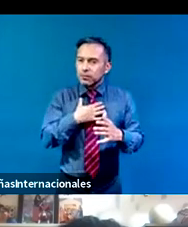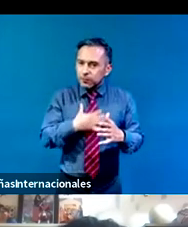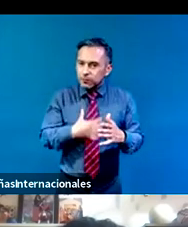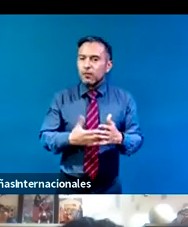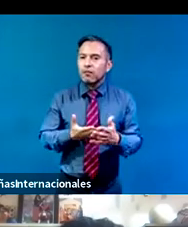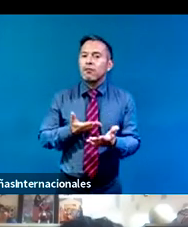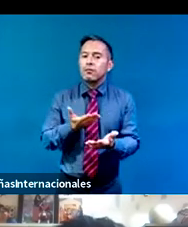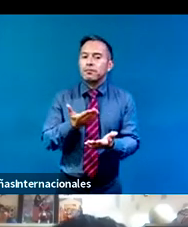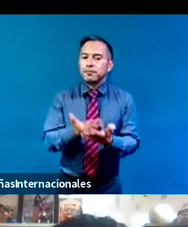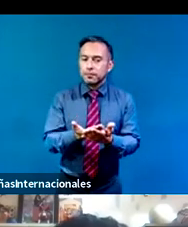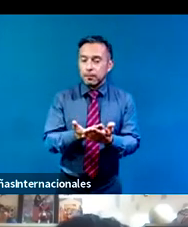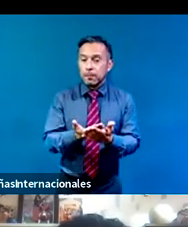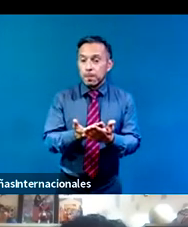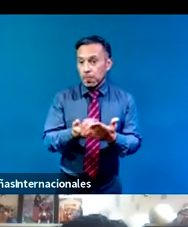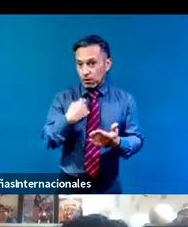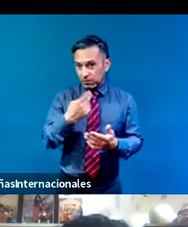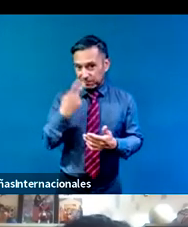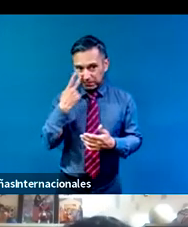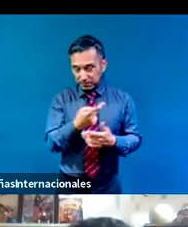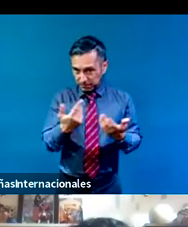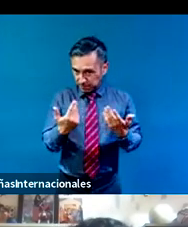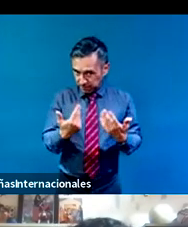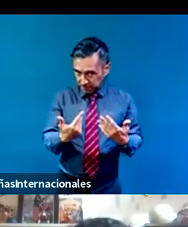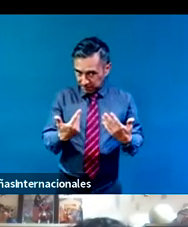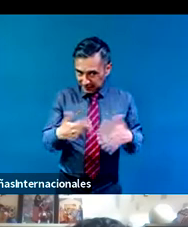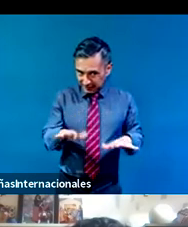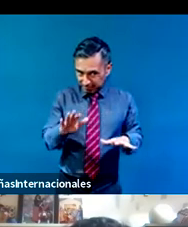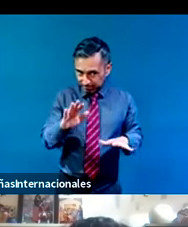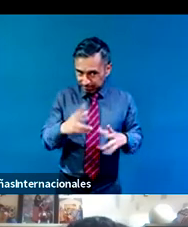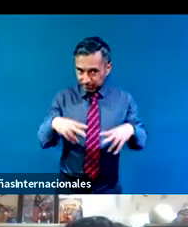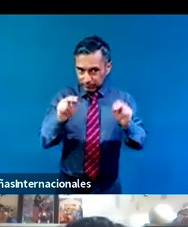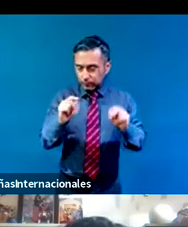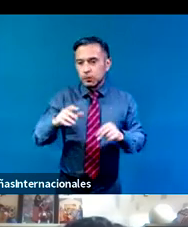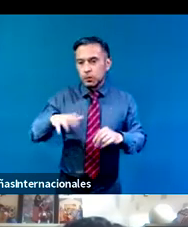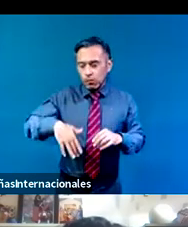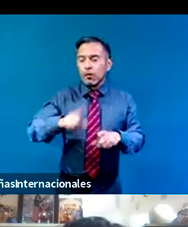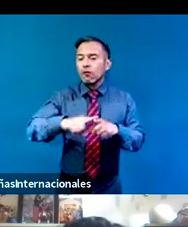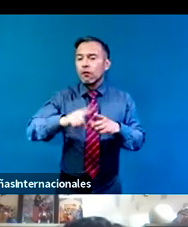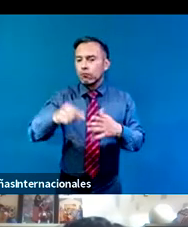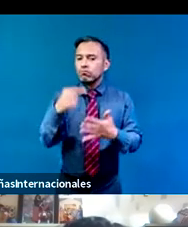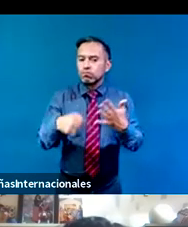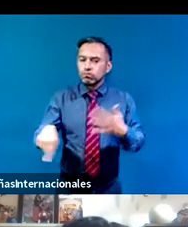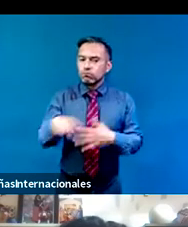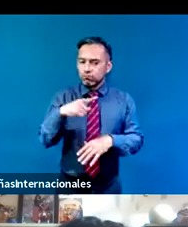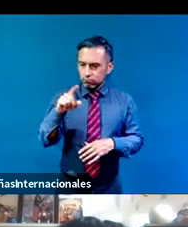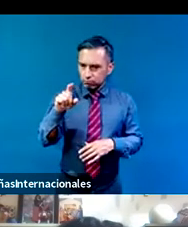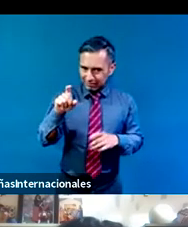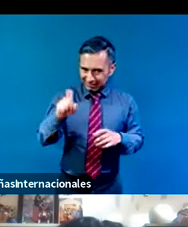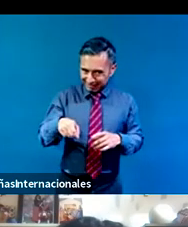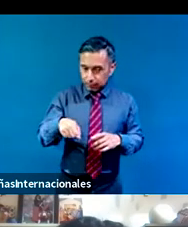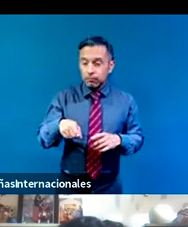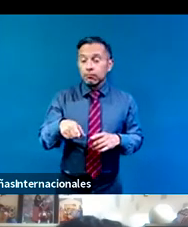it's really, what are the elements that we need? And in the case of the of this type of social and